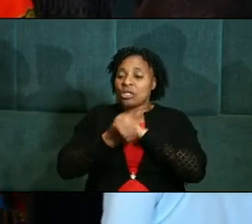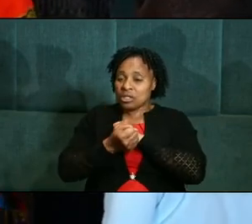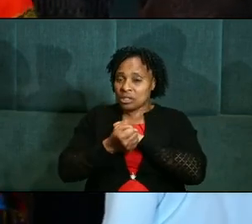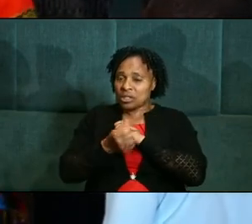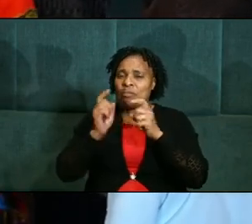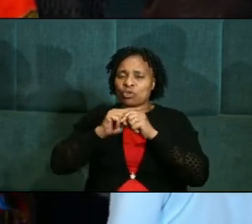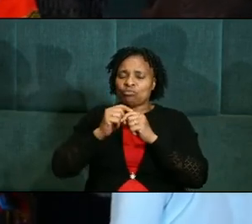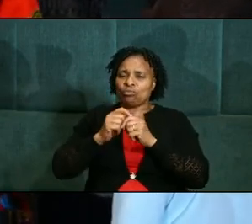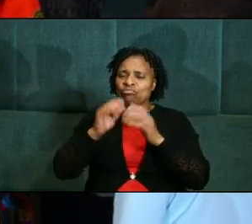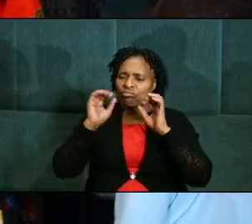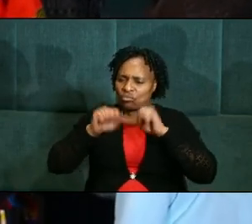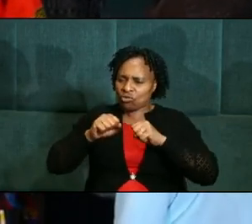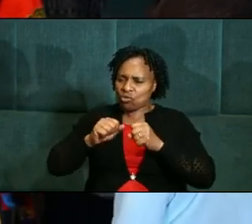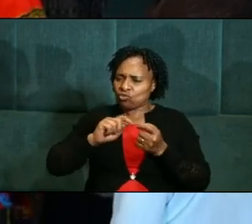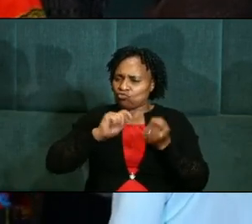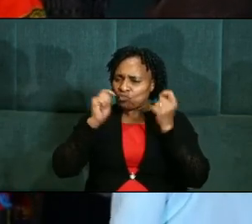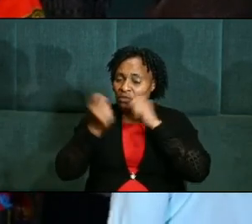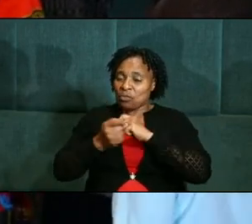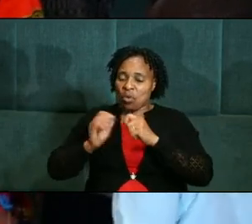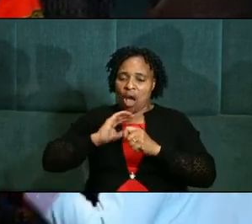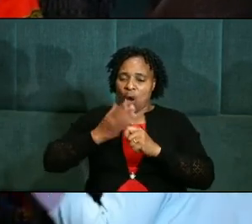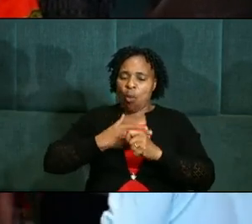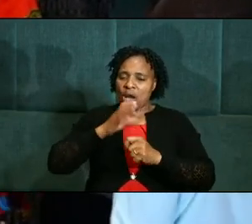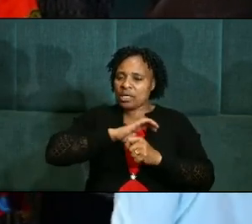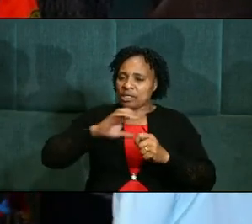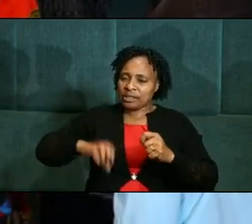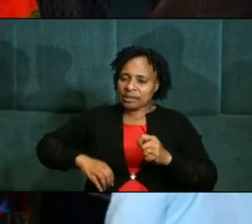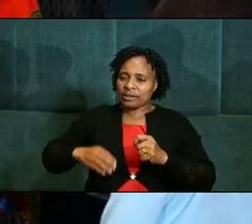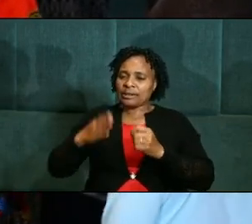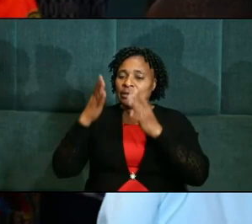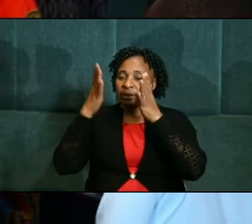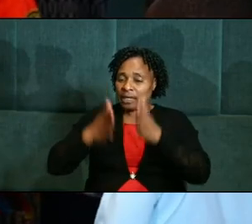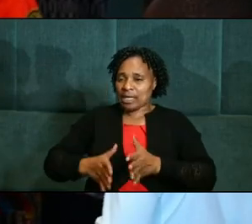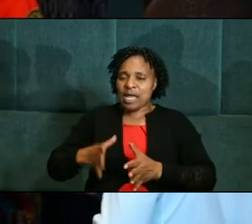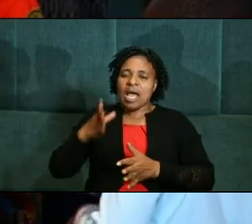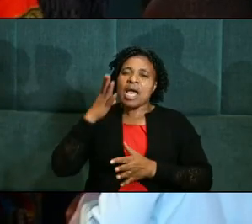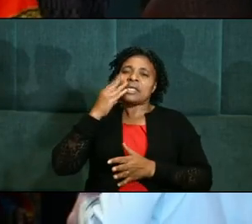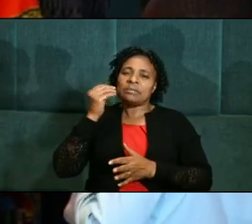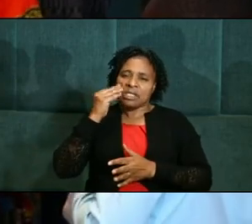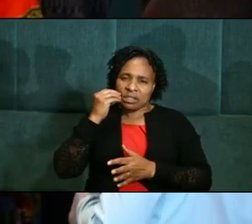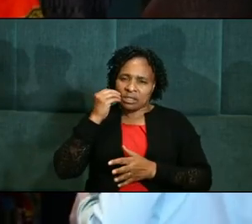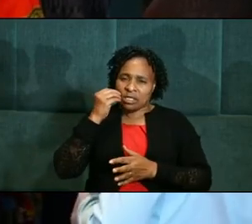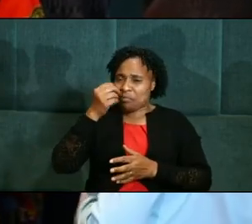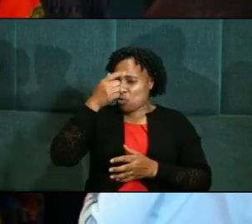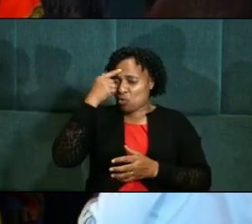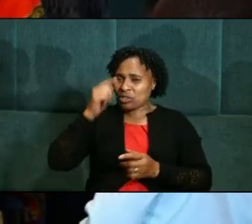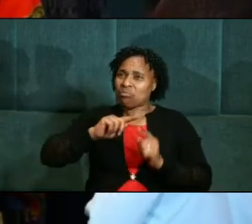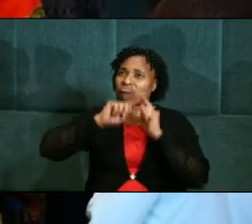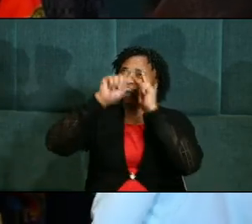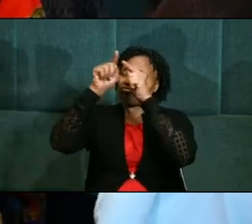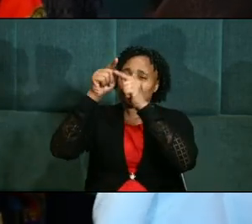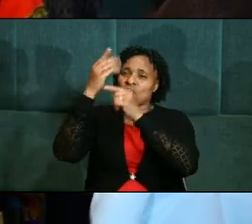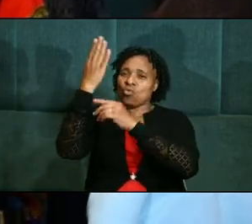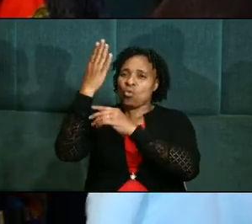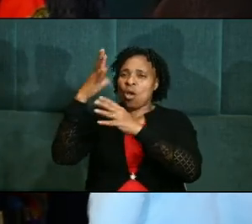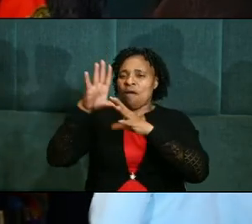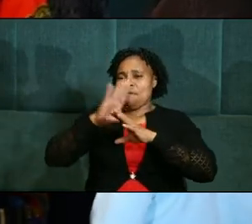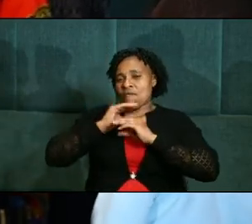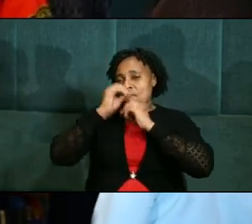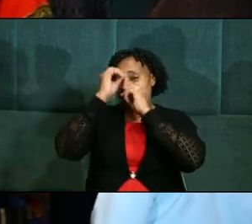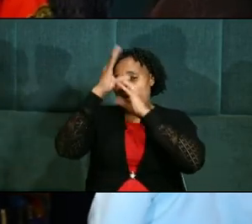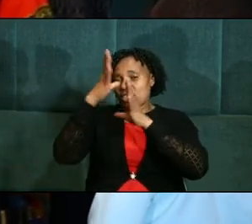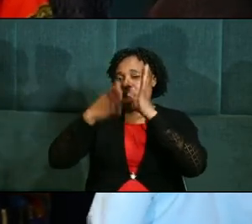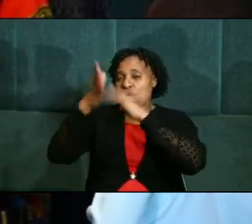will transform our Christian experience. And because they have come to you, Father God, accept each one of